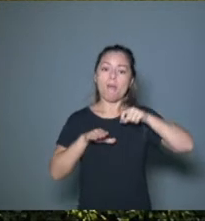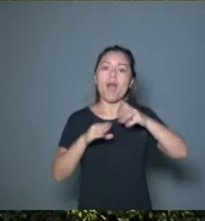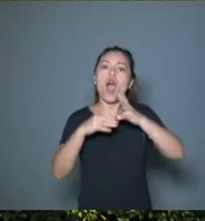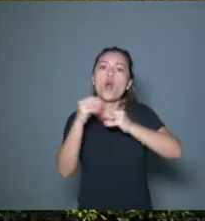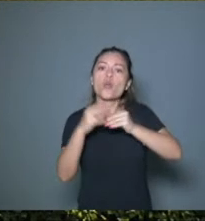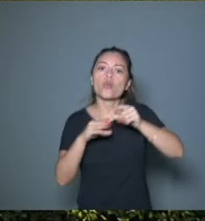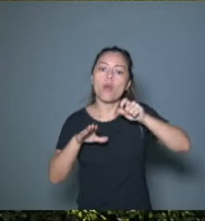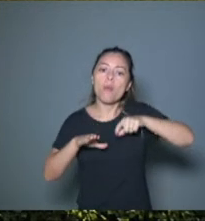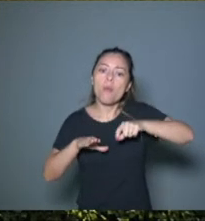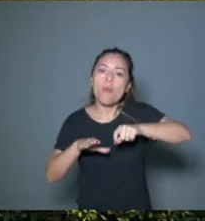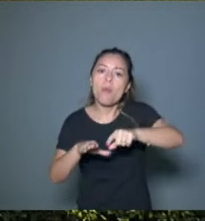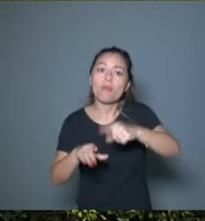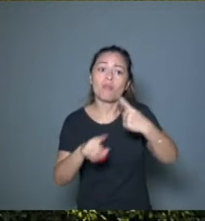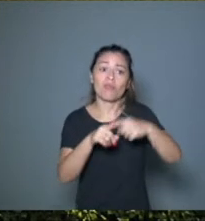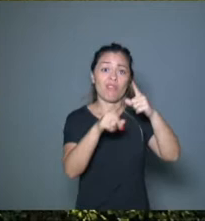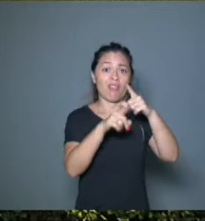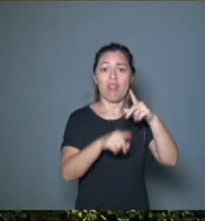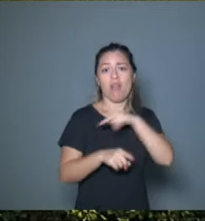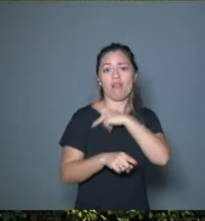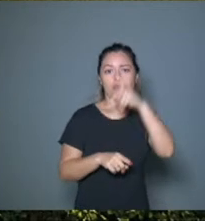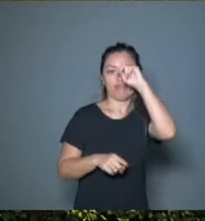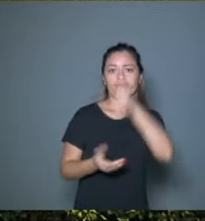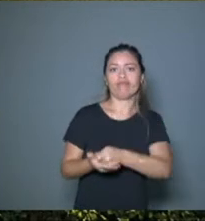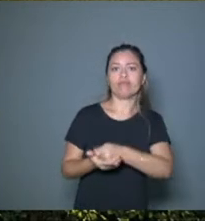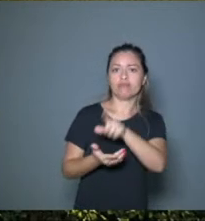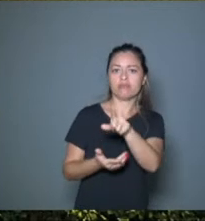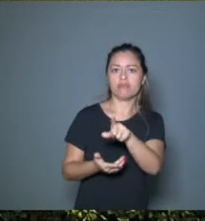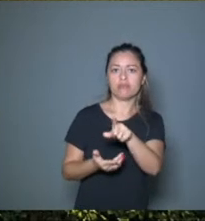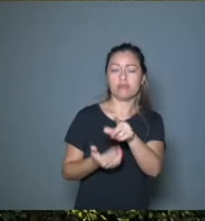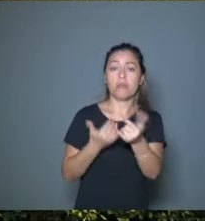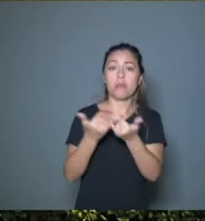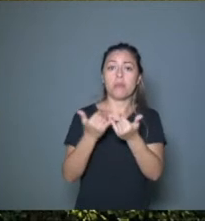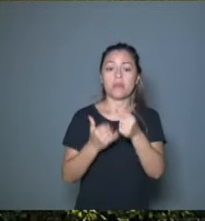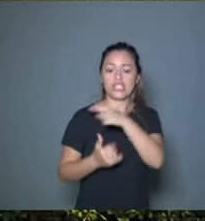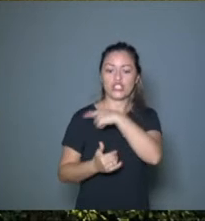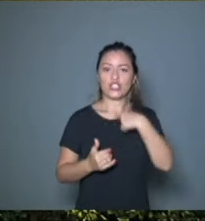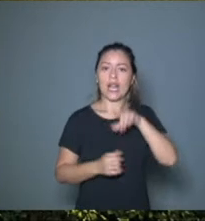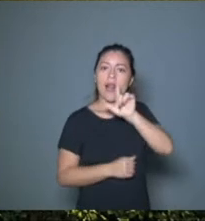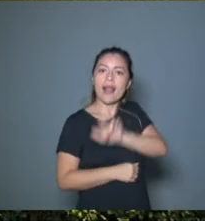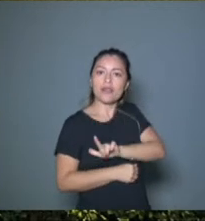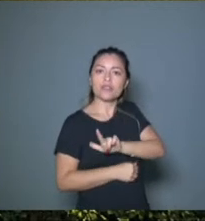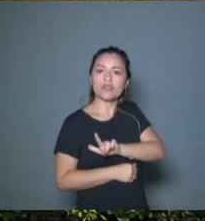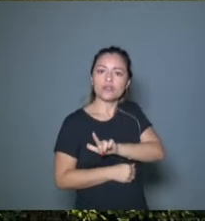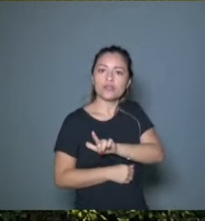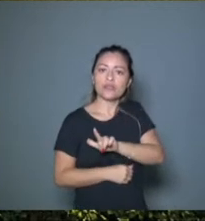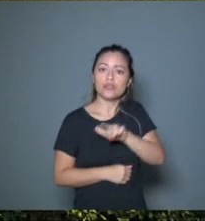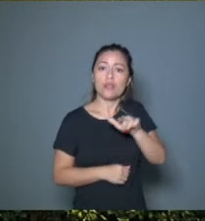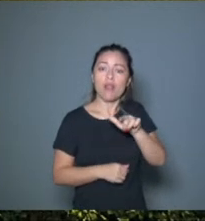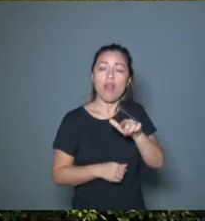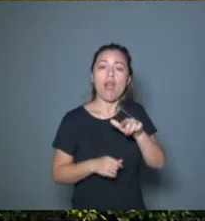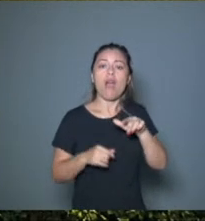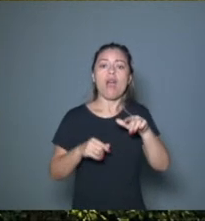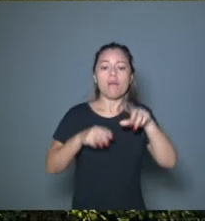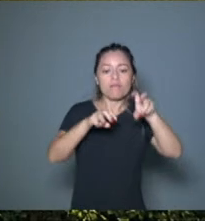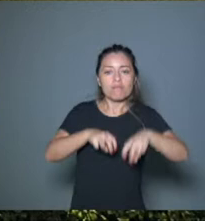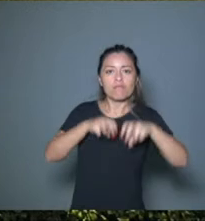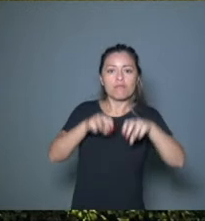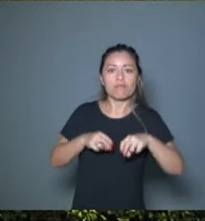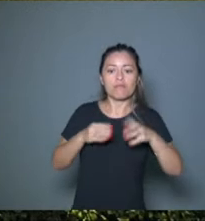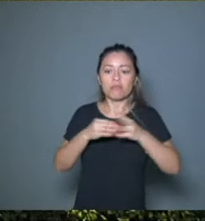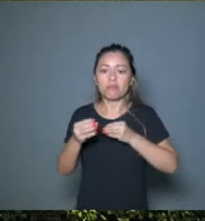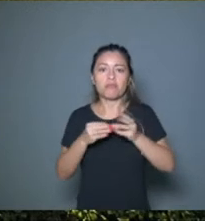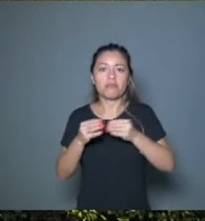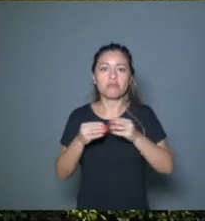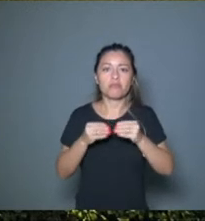grow cotton because in the Xinjiang region, there are government subsidies. But in the Midwest of China, where there's no